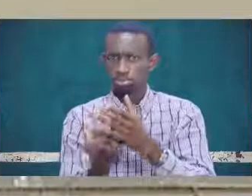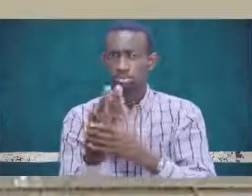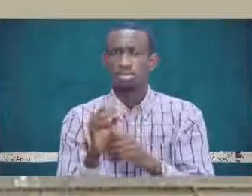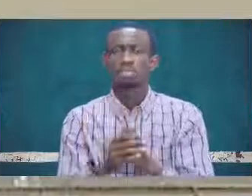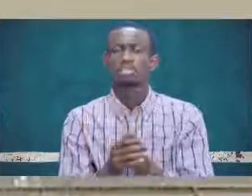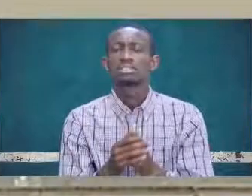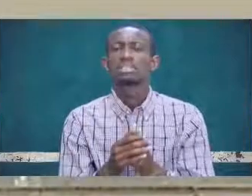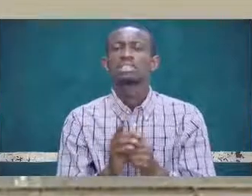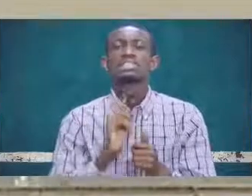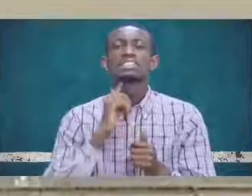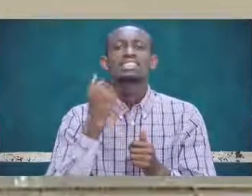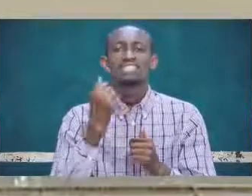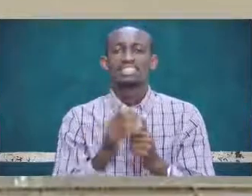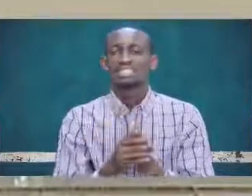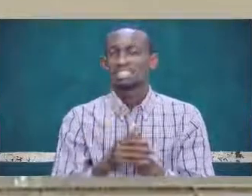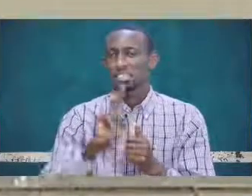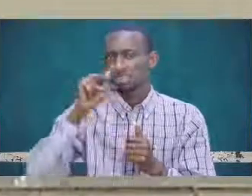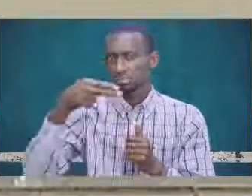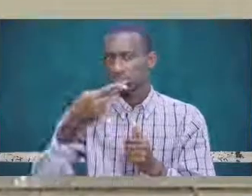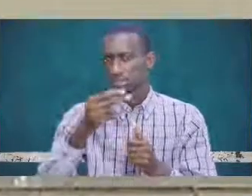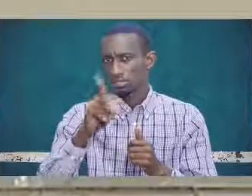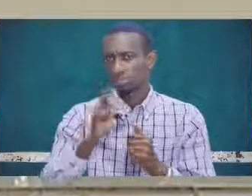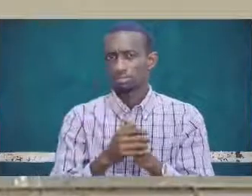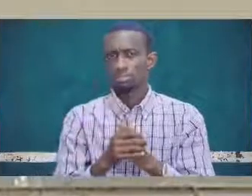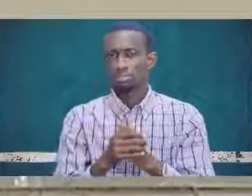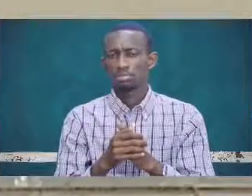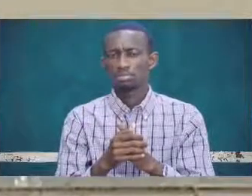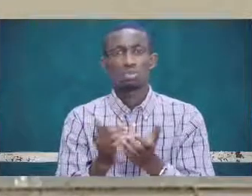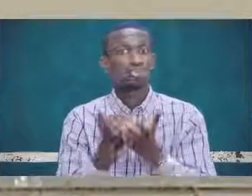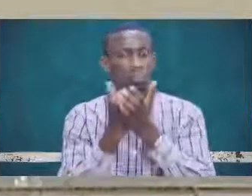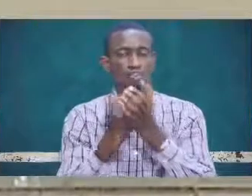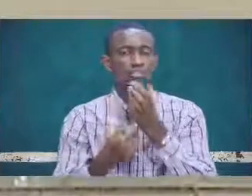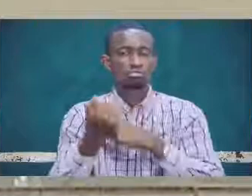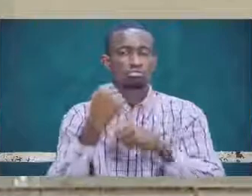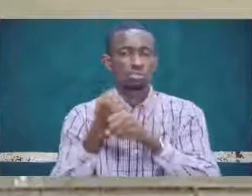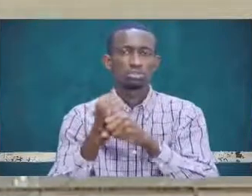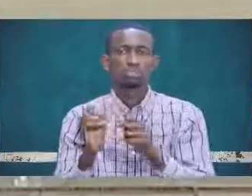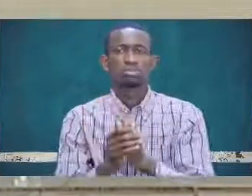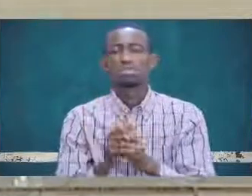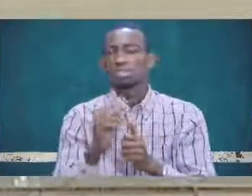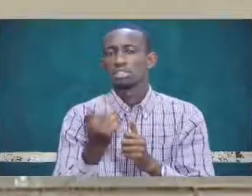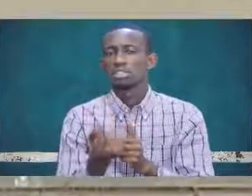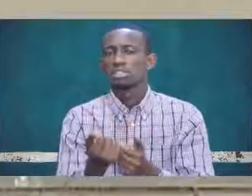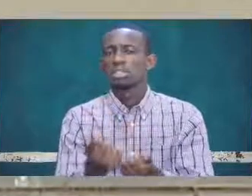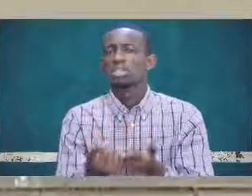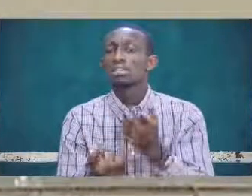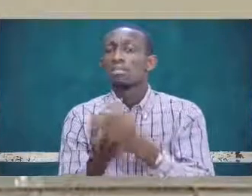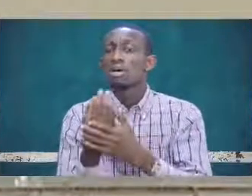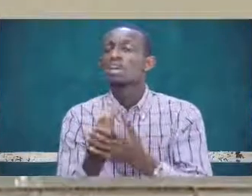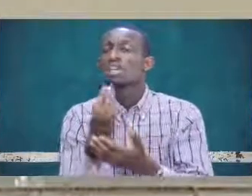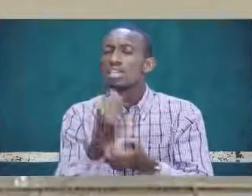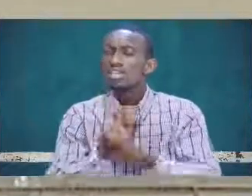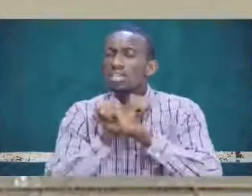suitable pH medium for enzyme pepsin to perform its function. The last one, you can say it prevents food from being fermented. It